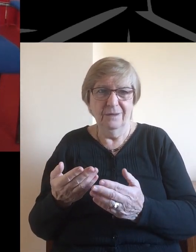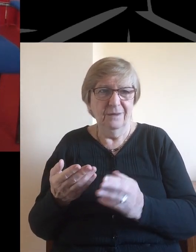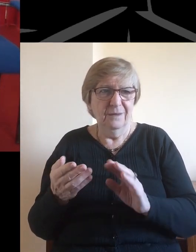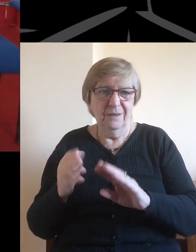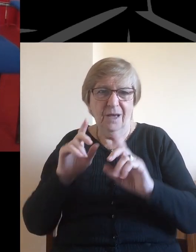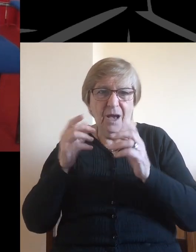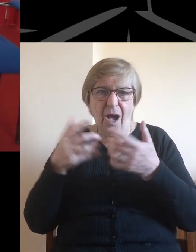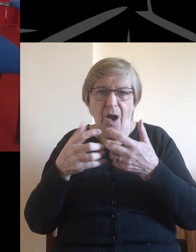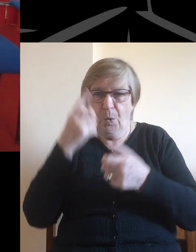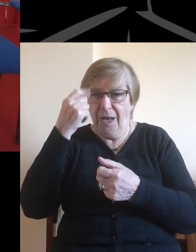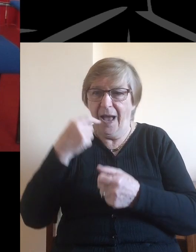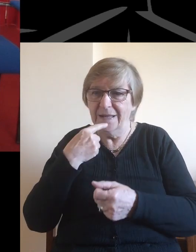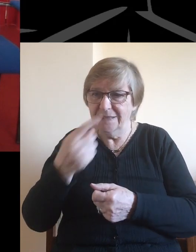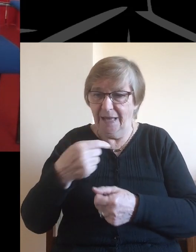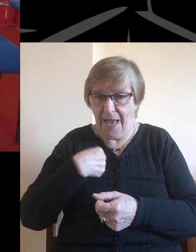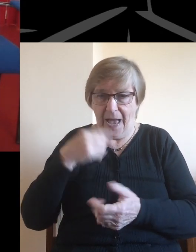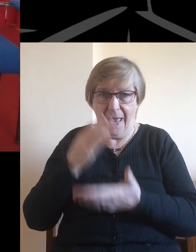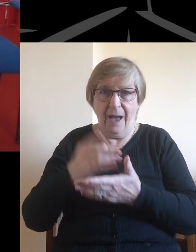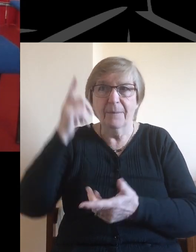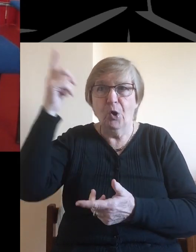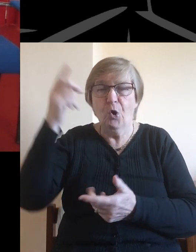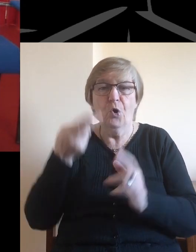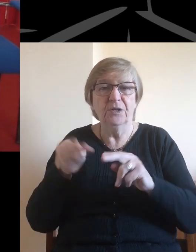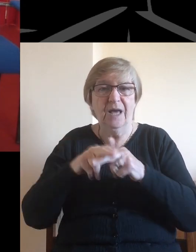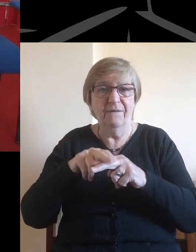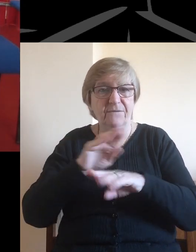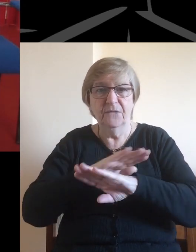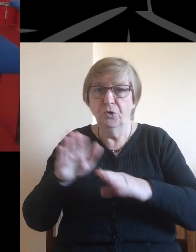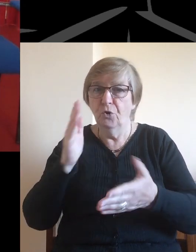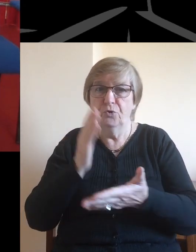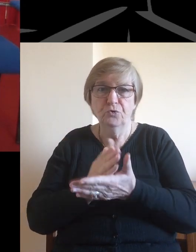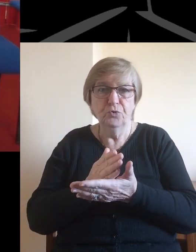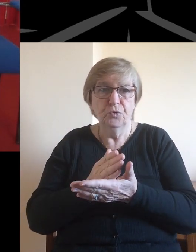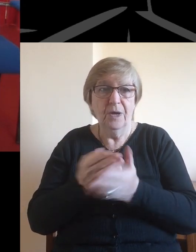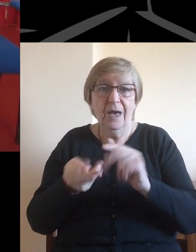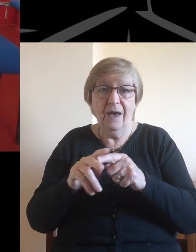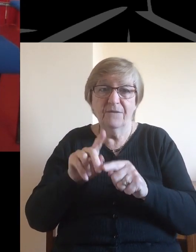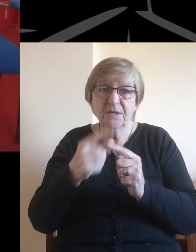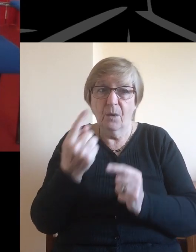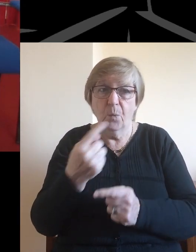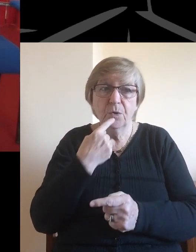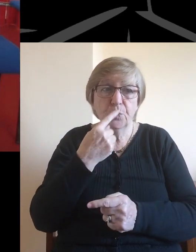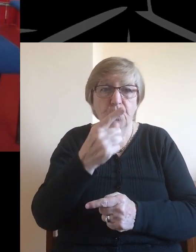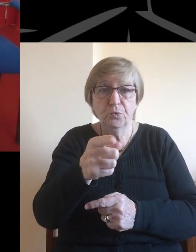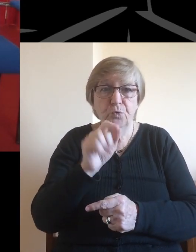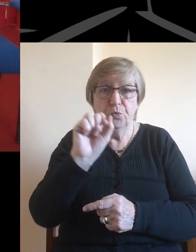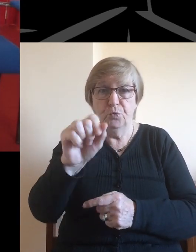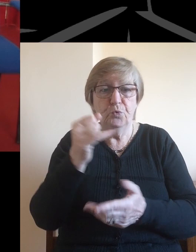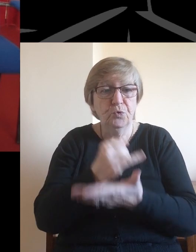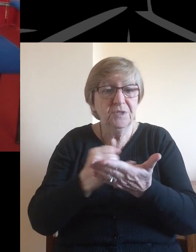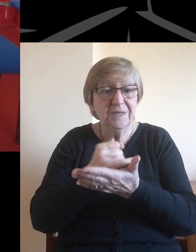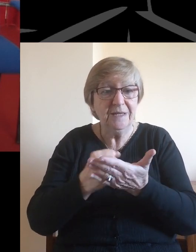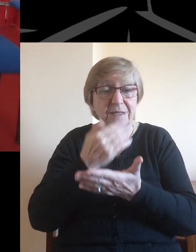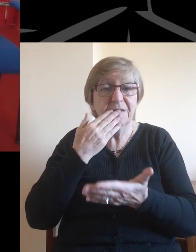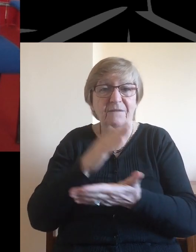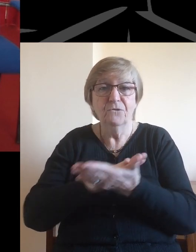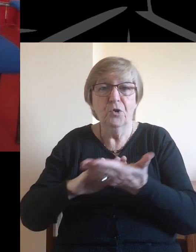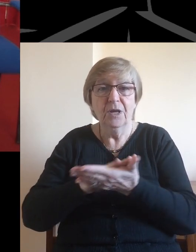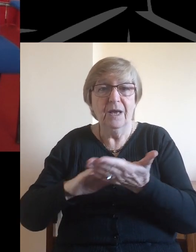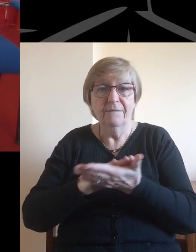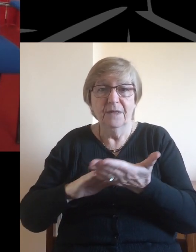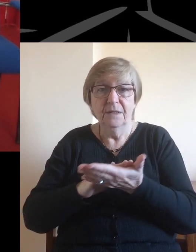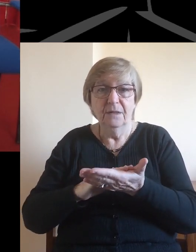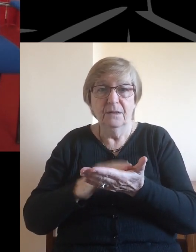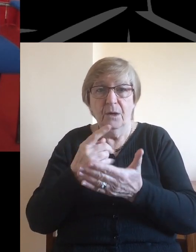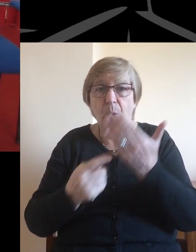he wasn't. It would not be a good thing if someone told you that your sins were forgiven if they did not have the right and